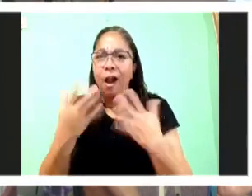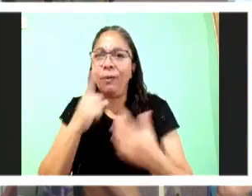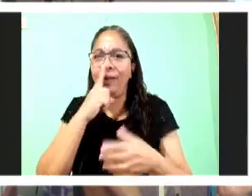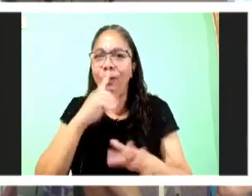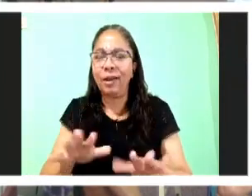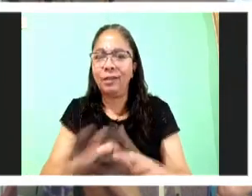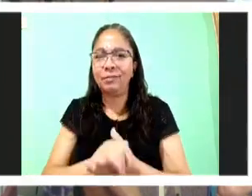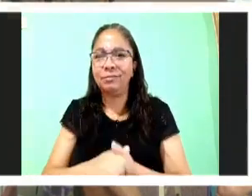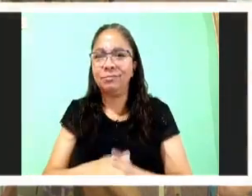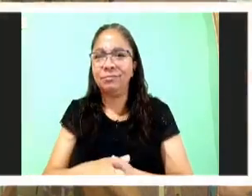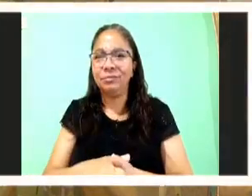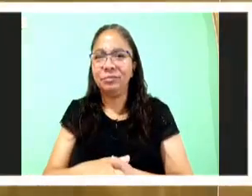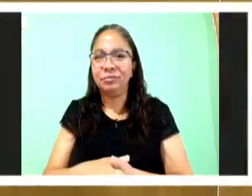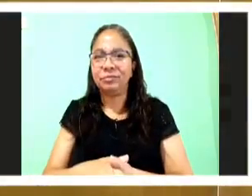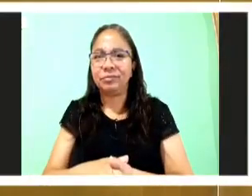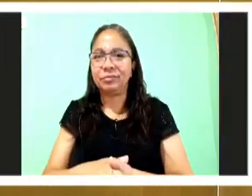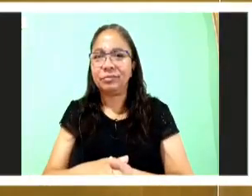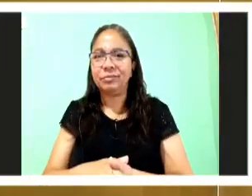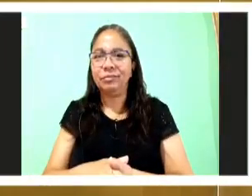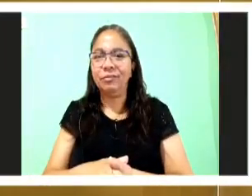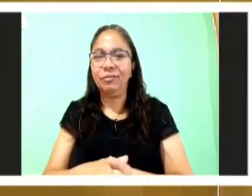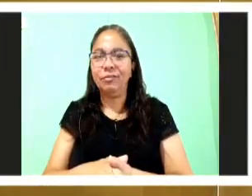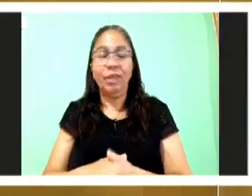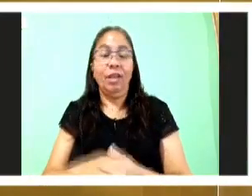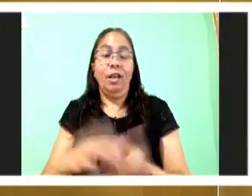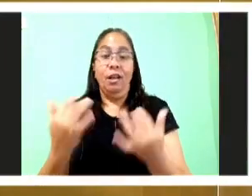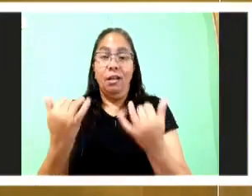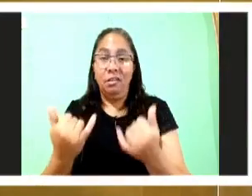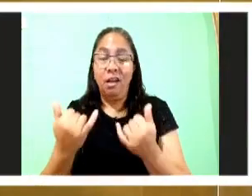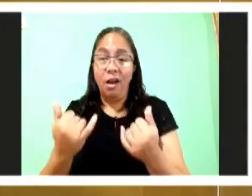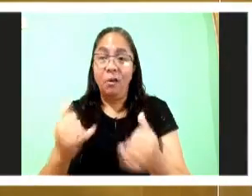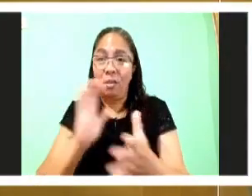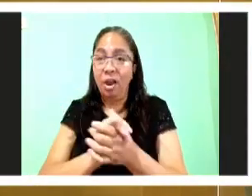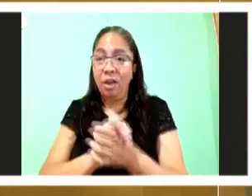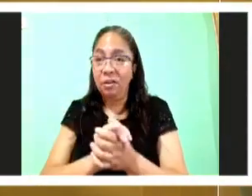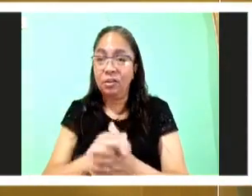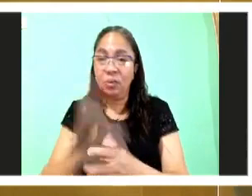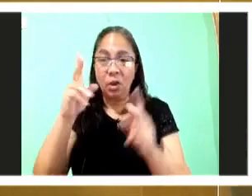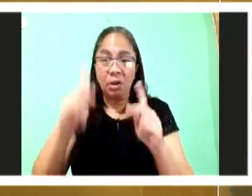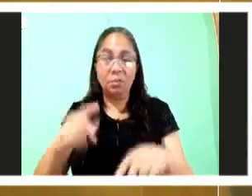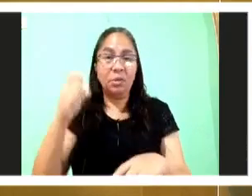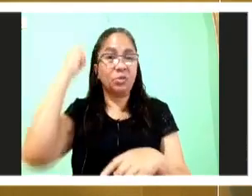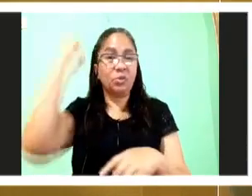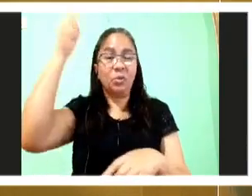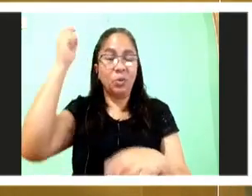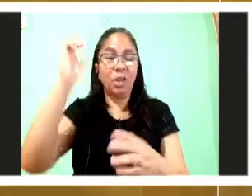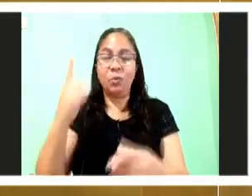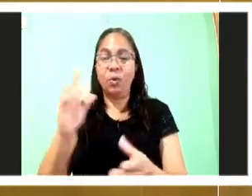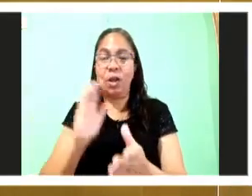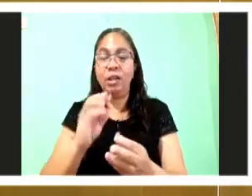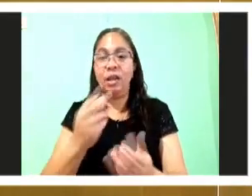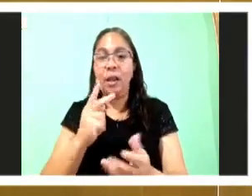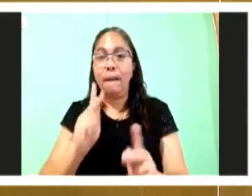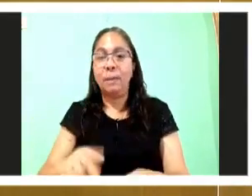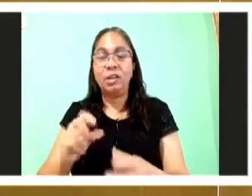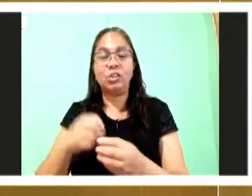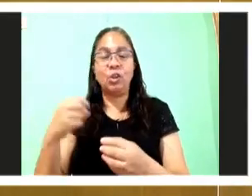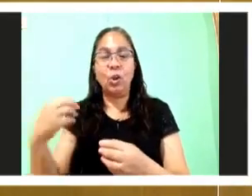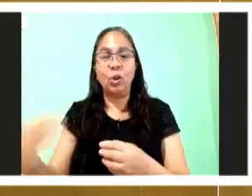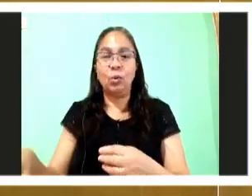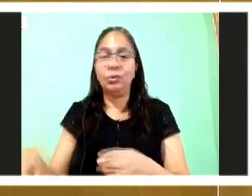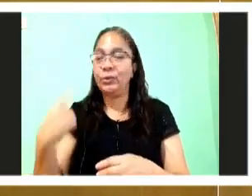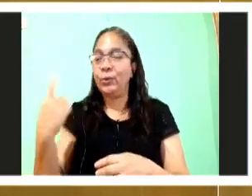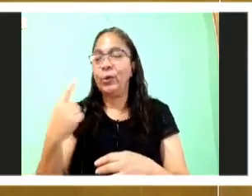good. Somebody always winning and somebody always losing. And that win-lose proposition is